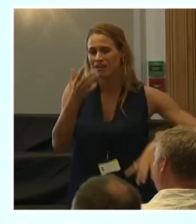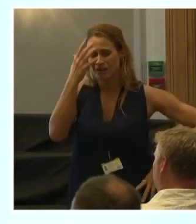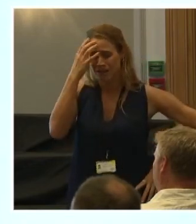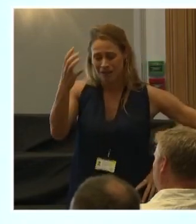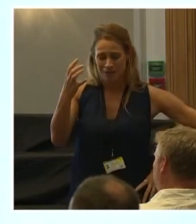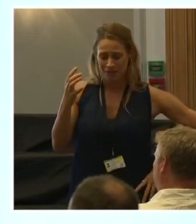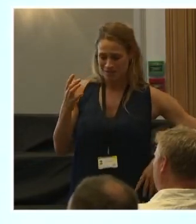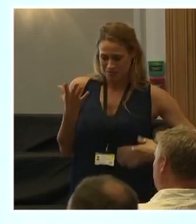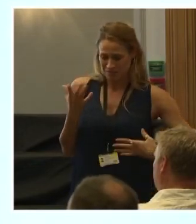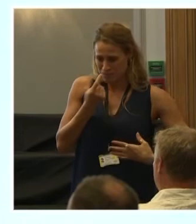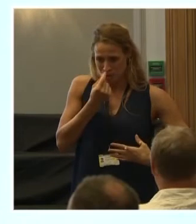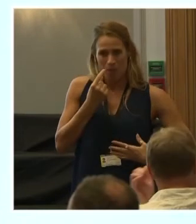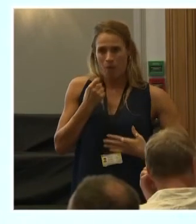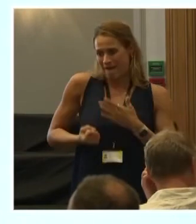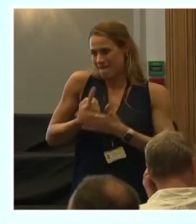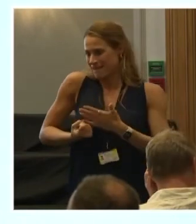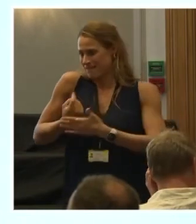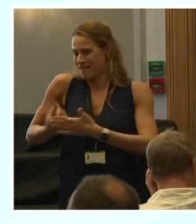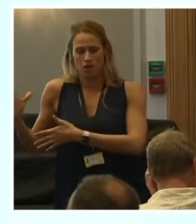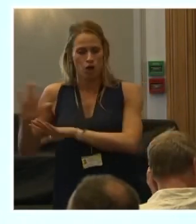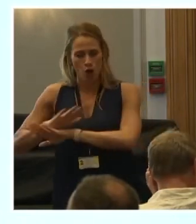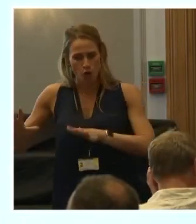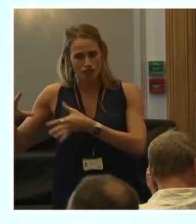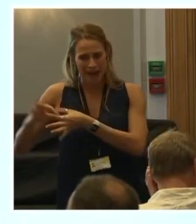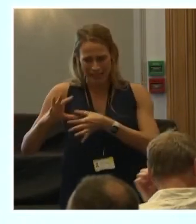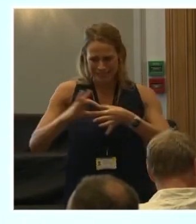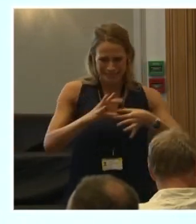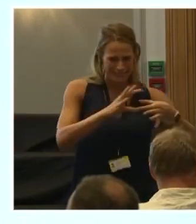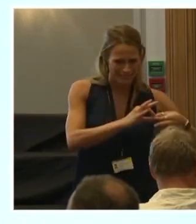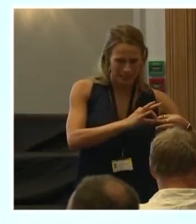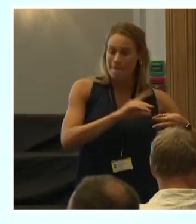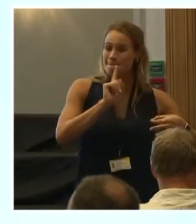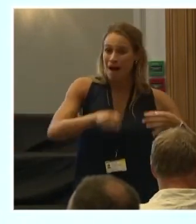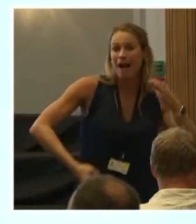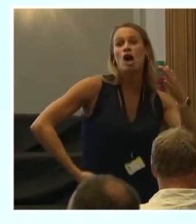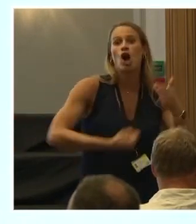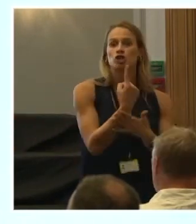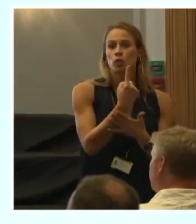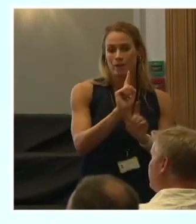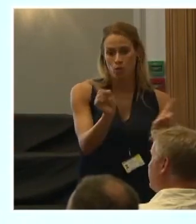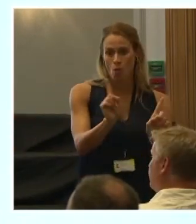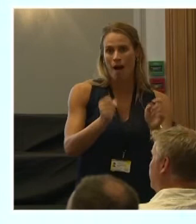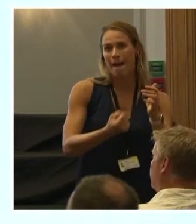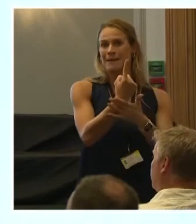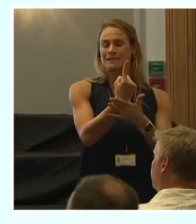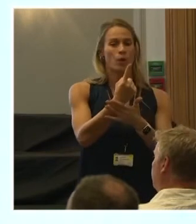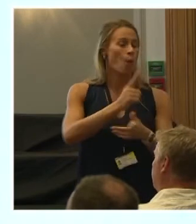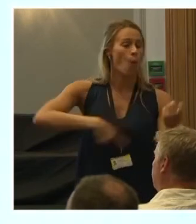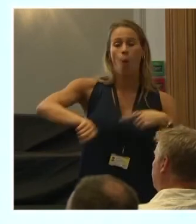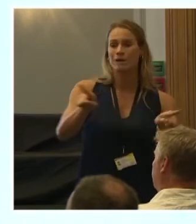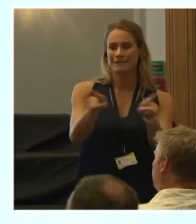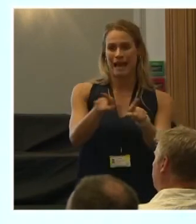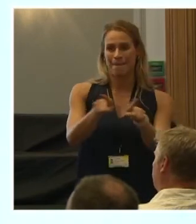events may be very different one from another, but the consequences are all the same. Economic stress that